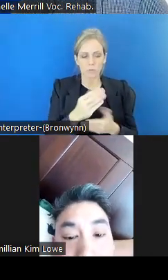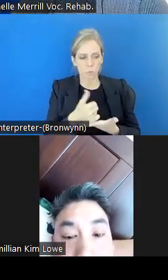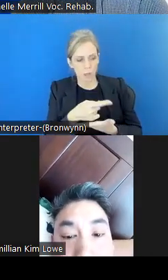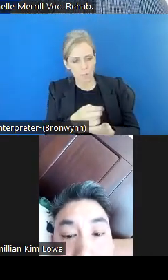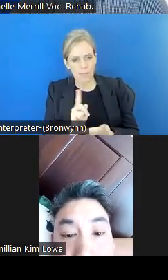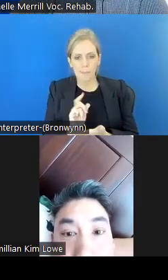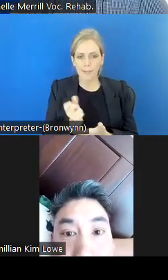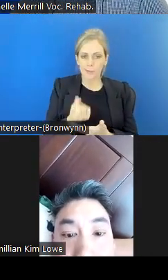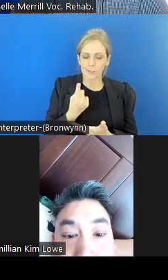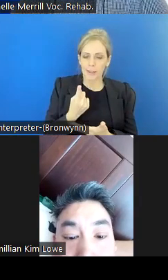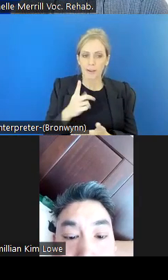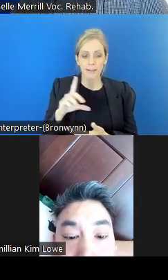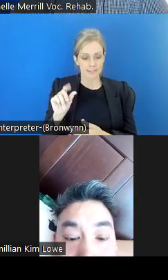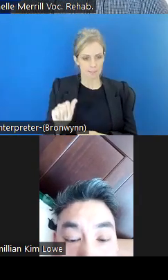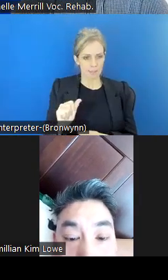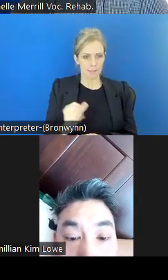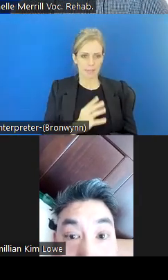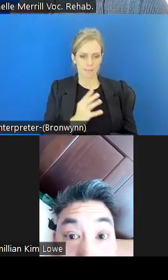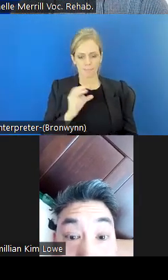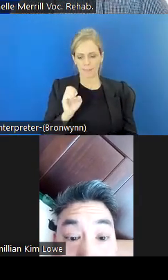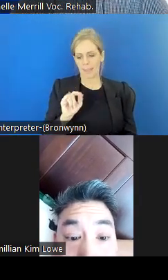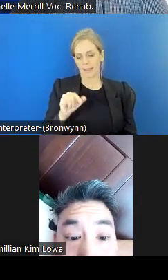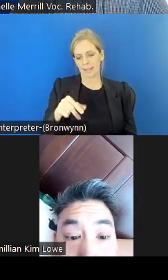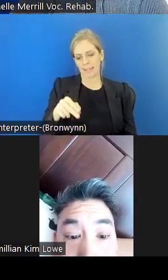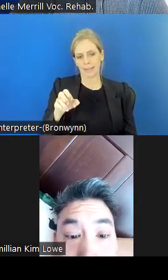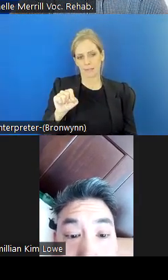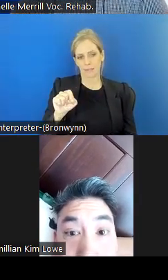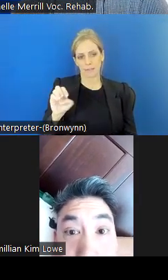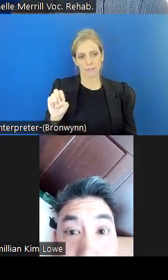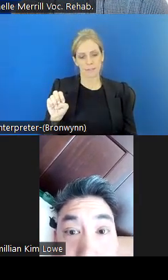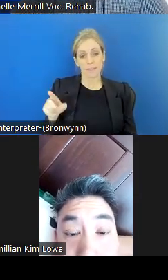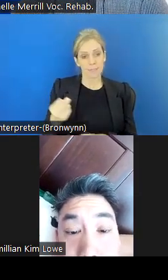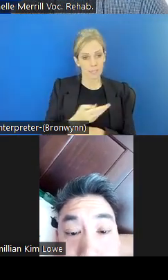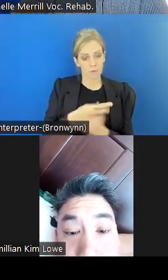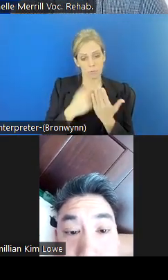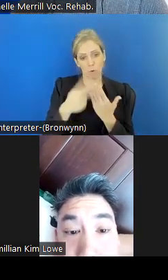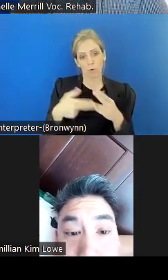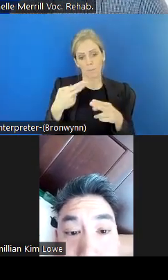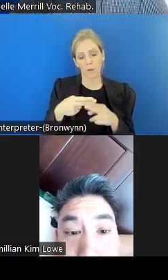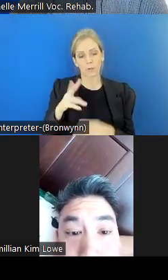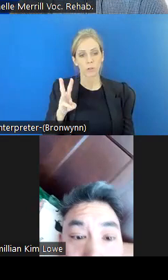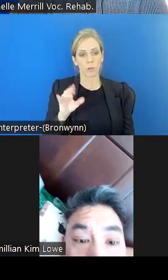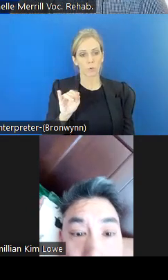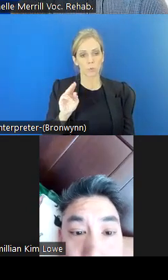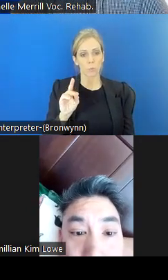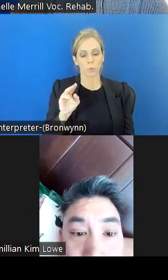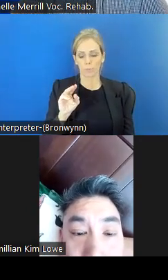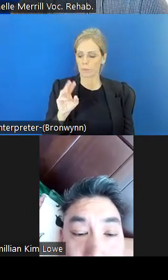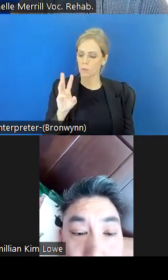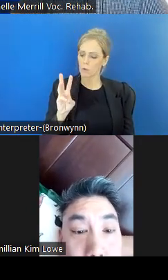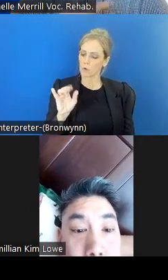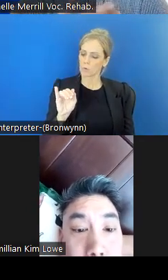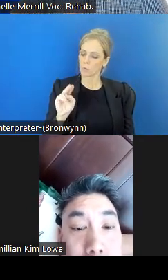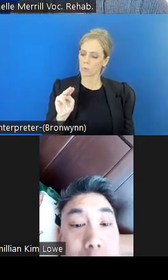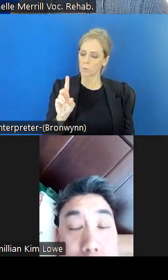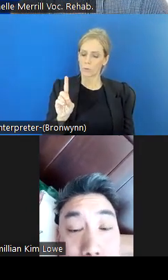disability etiquette. They use a program called Windmills, and they go into employers and they talk about hiring people and